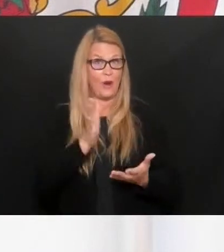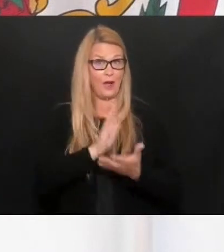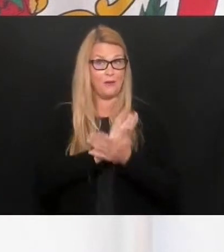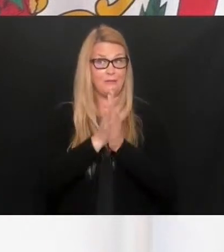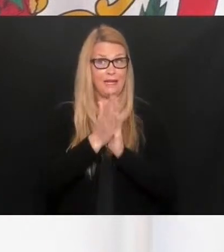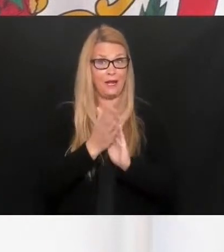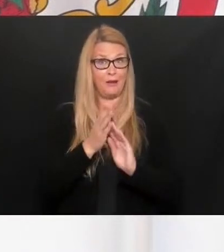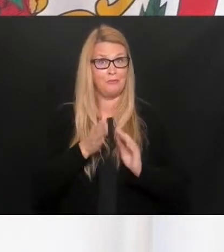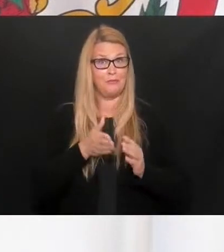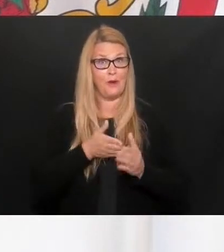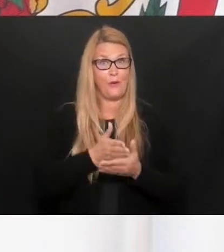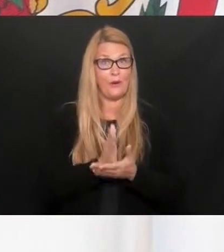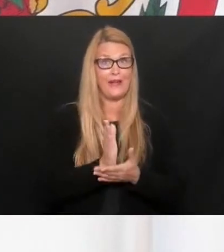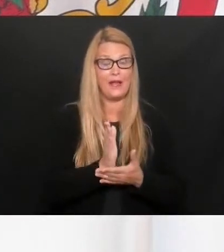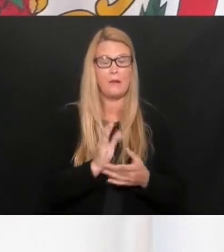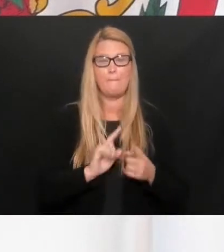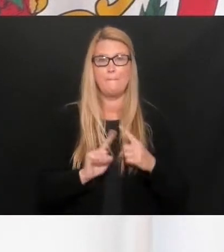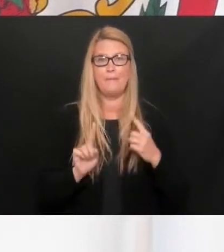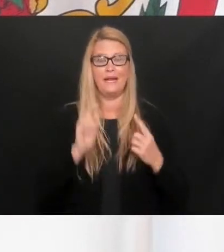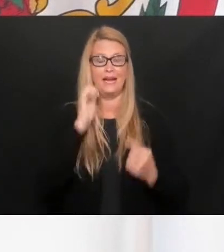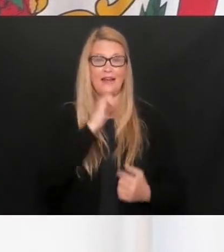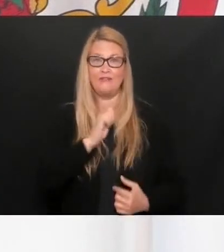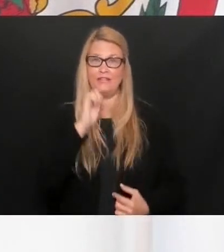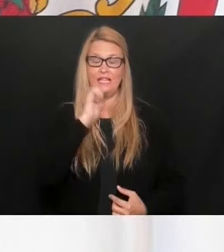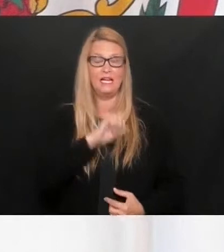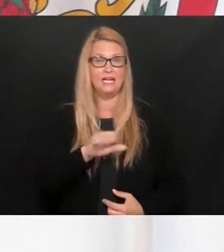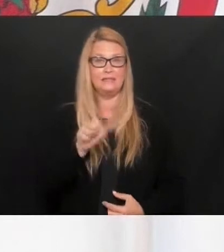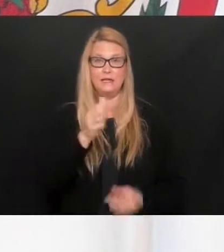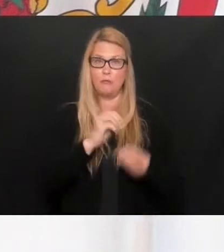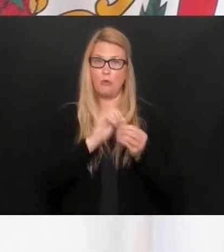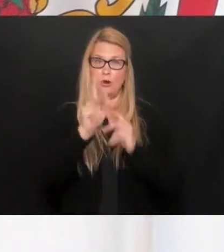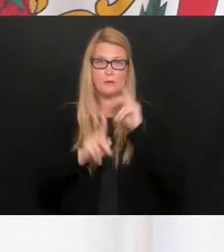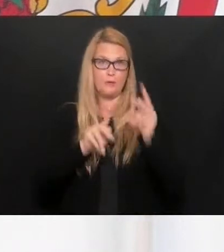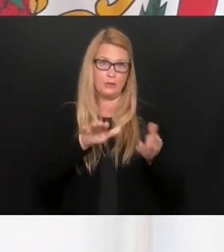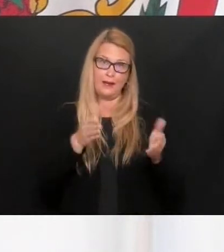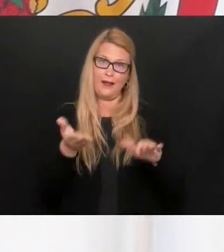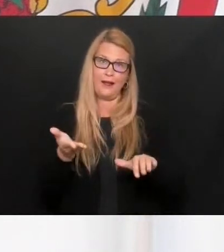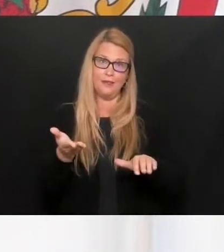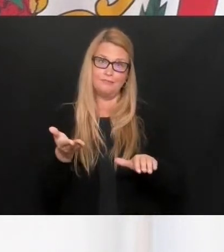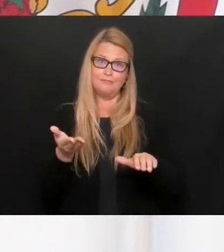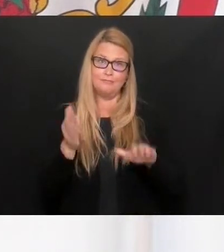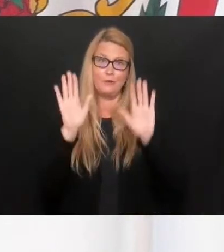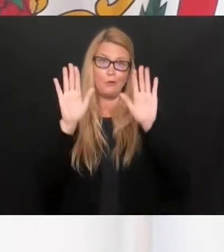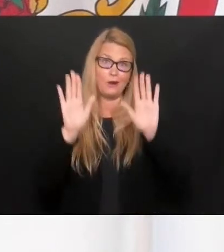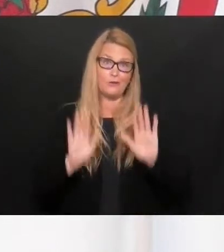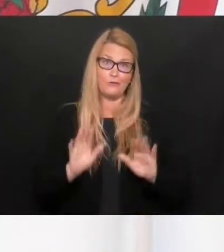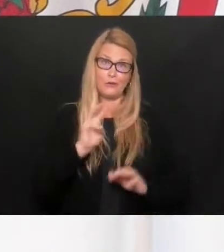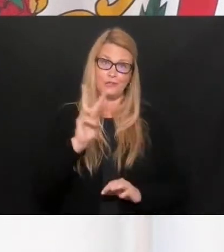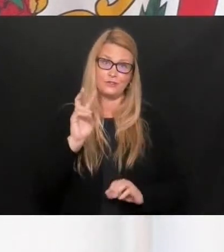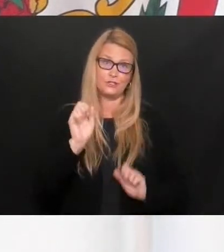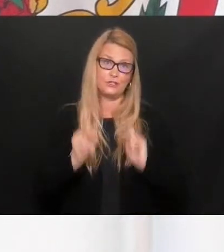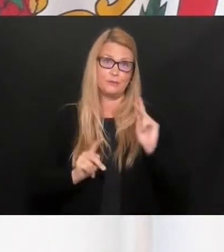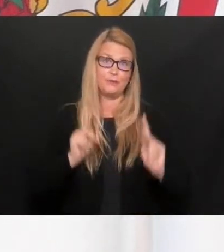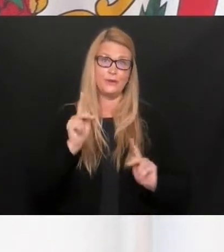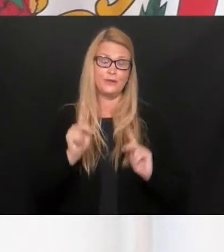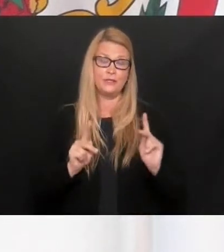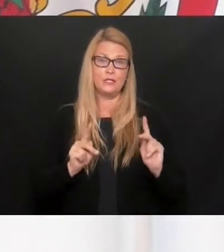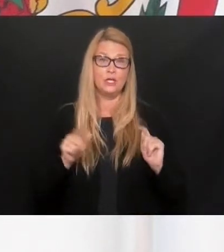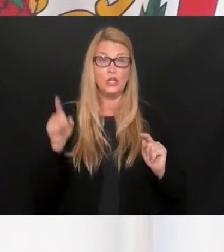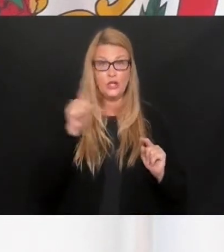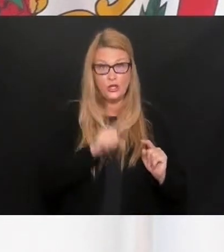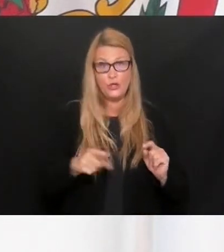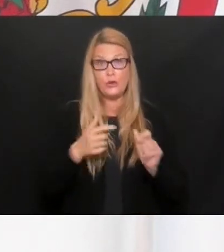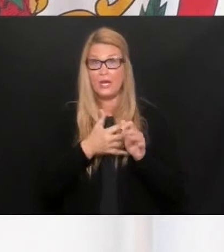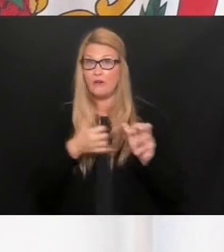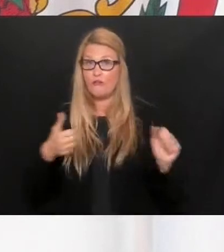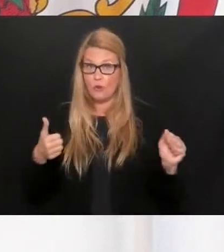day, right here's 10 more great West Virginians we've lost. You can avoid